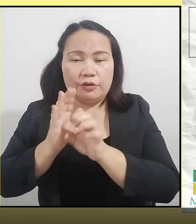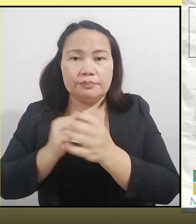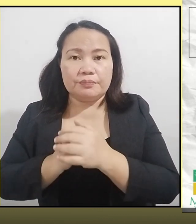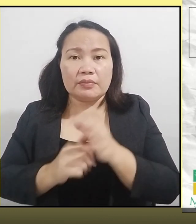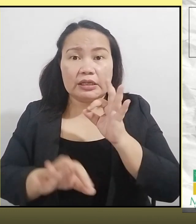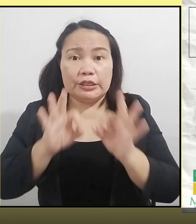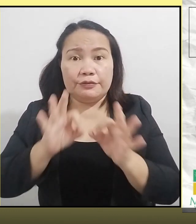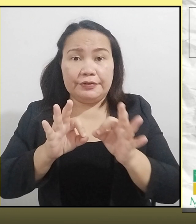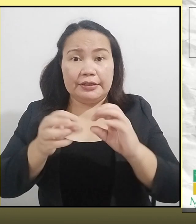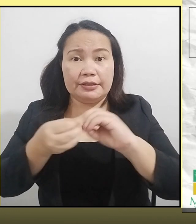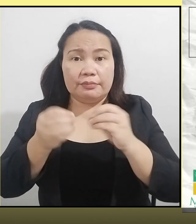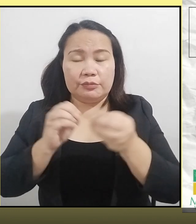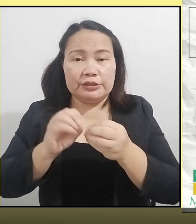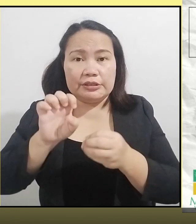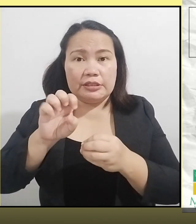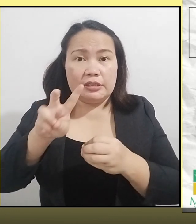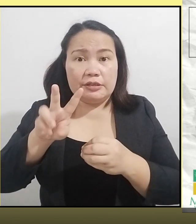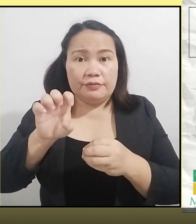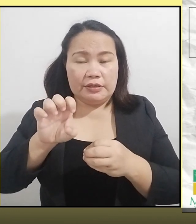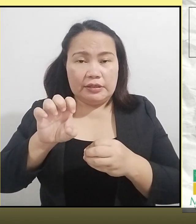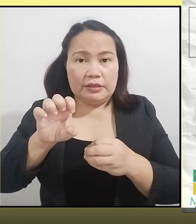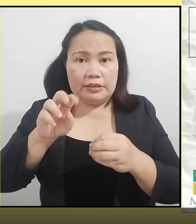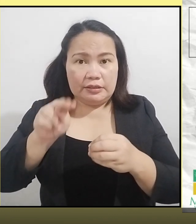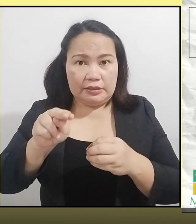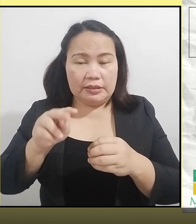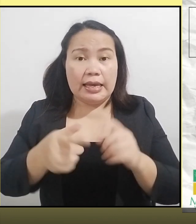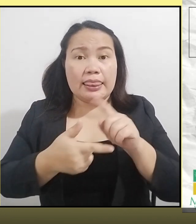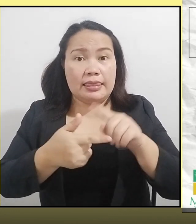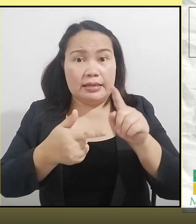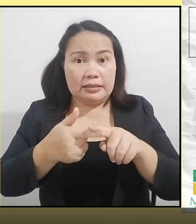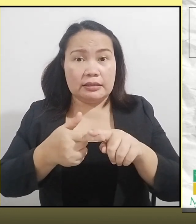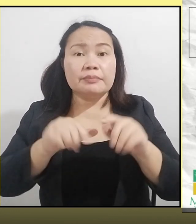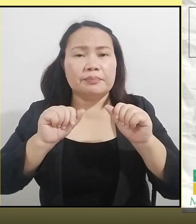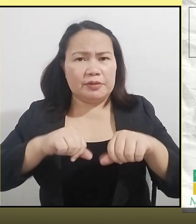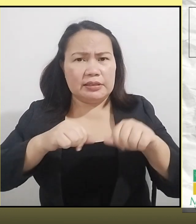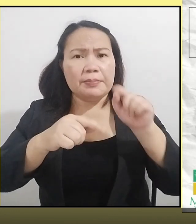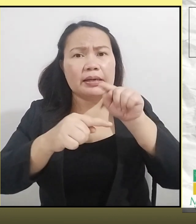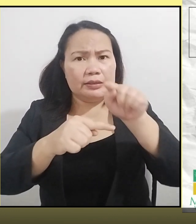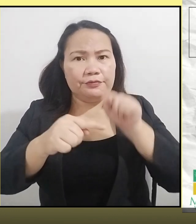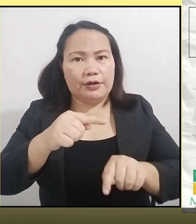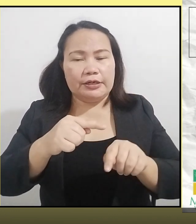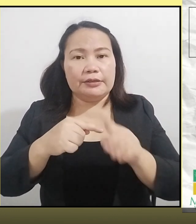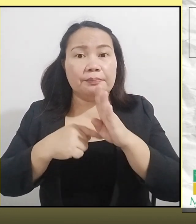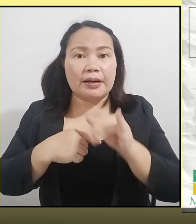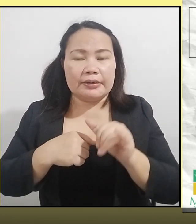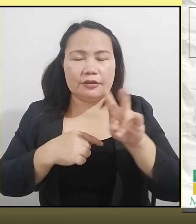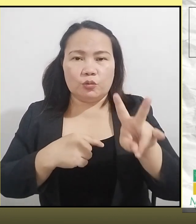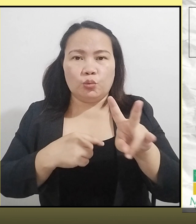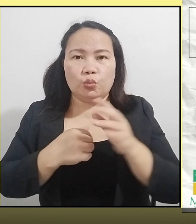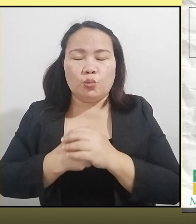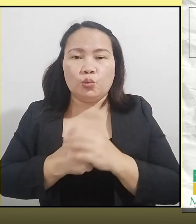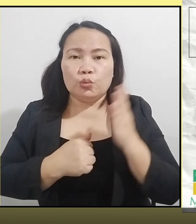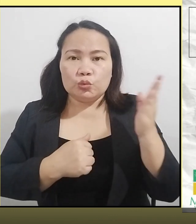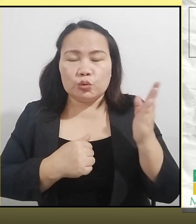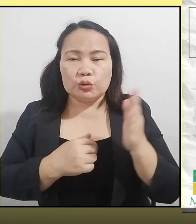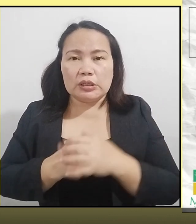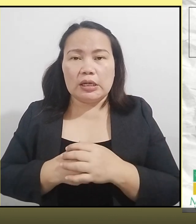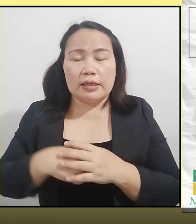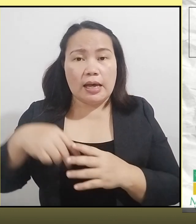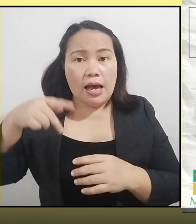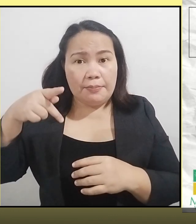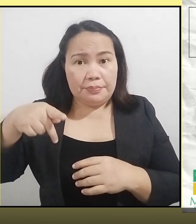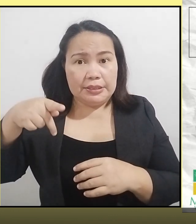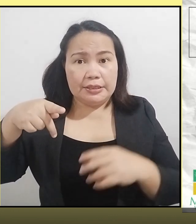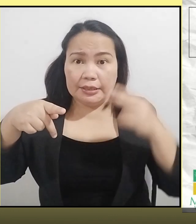example. If a number is even, then it is divisible by 2. Okay, so ito